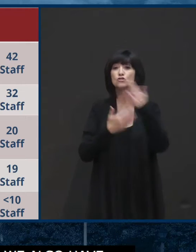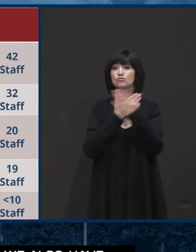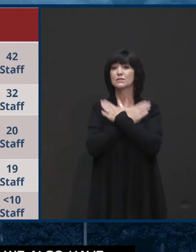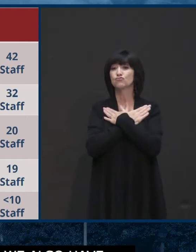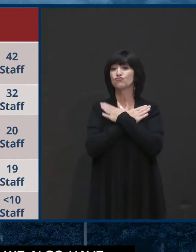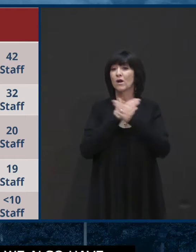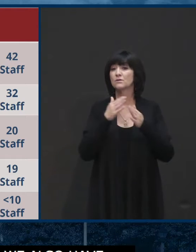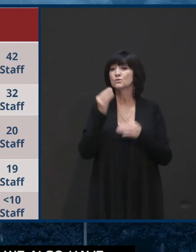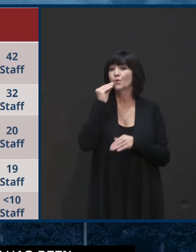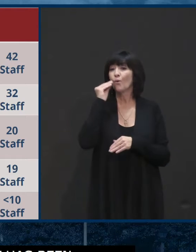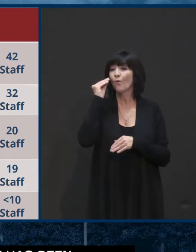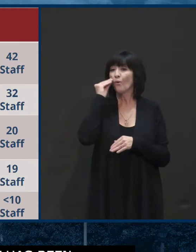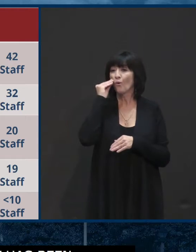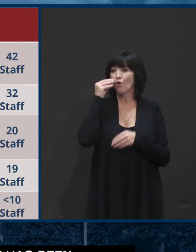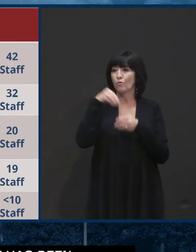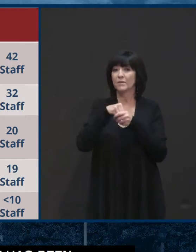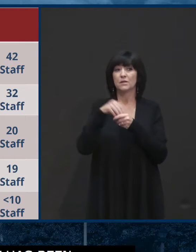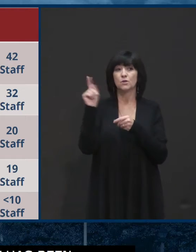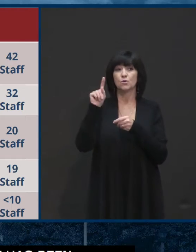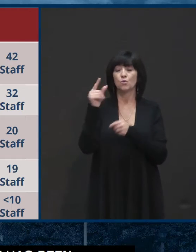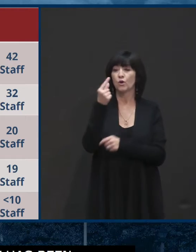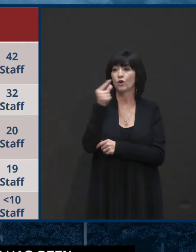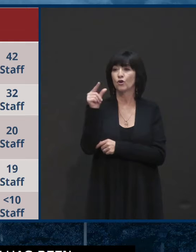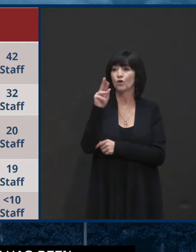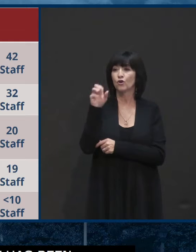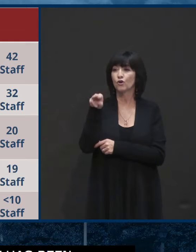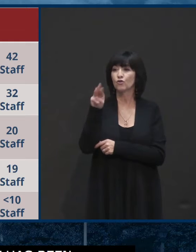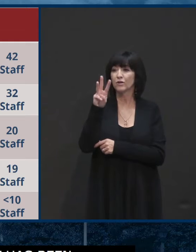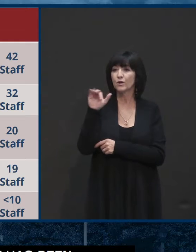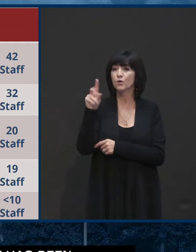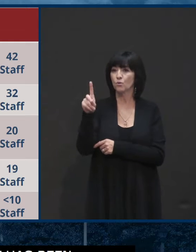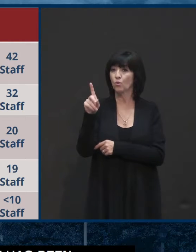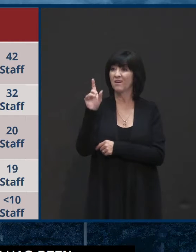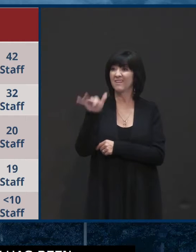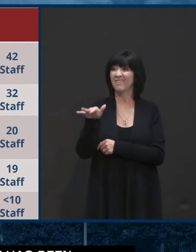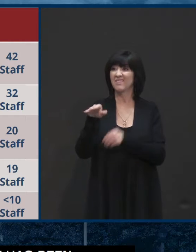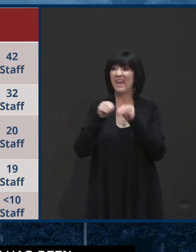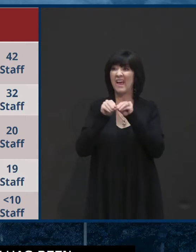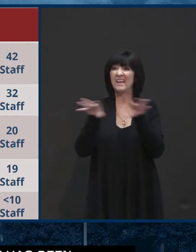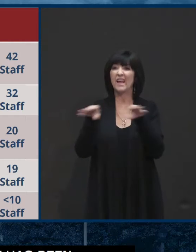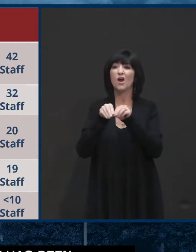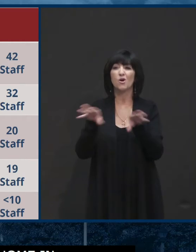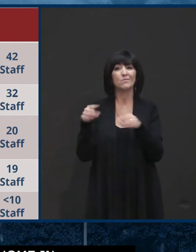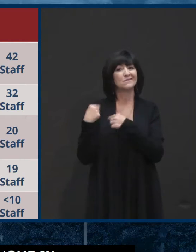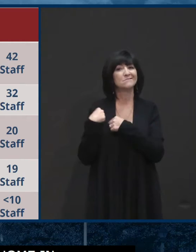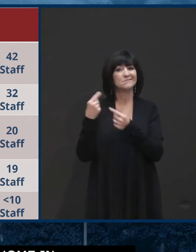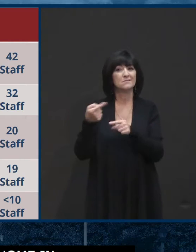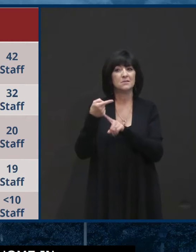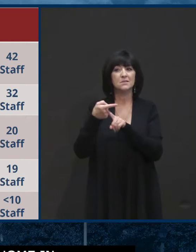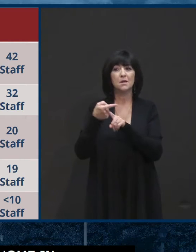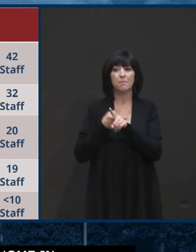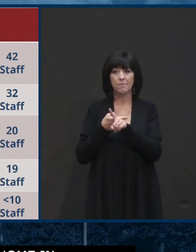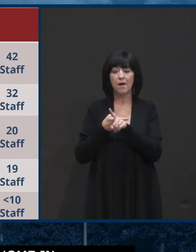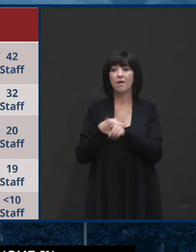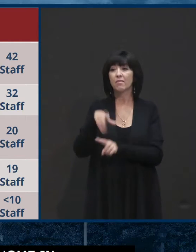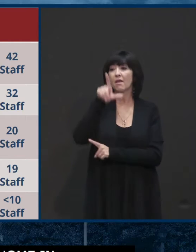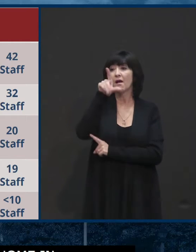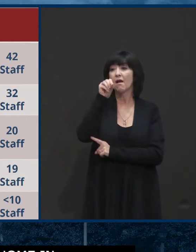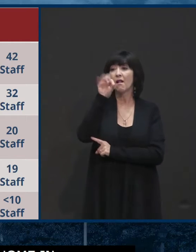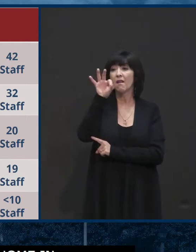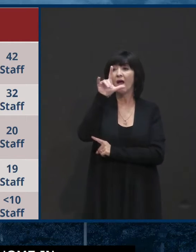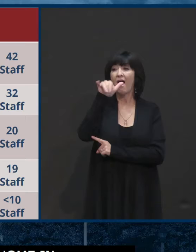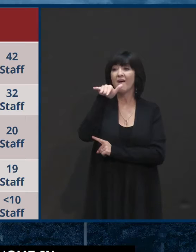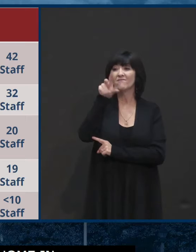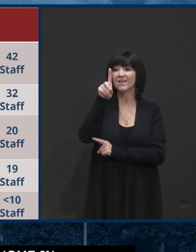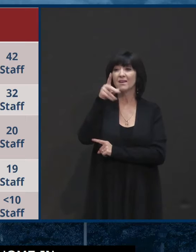Greenwood. Those outbreaks have all been going on for well over a month at this point. Newer is Laughlin Park Center in Seaford,